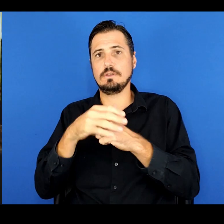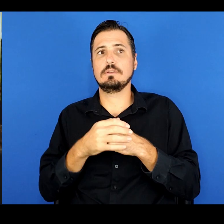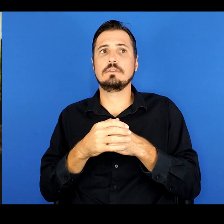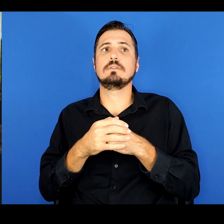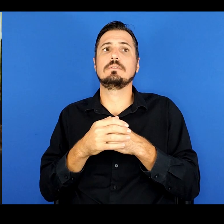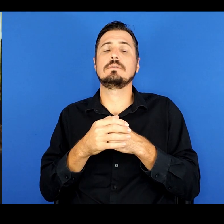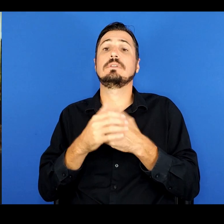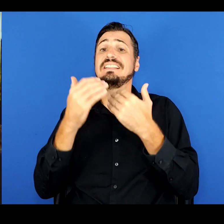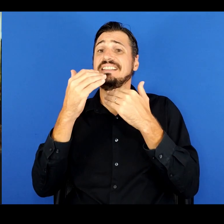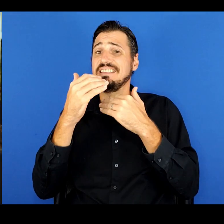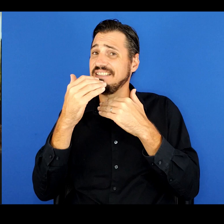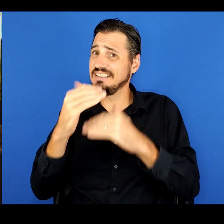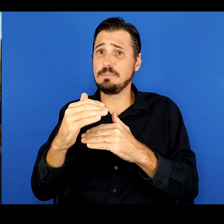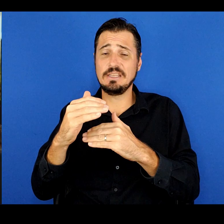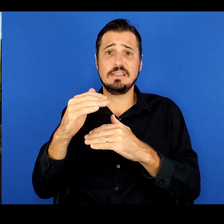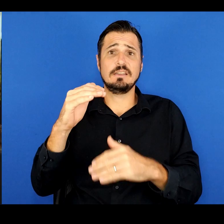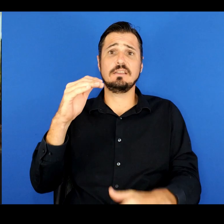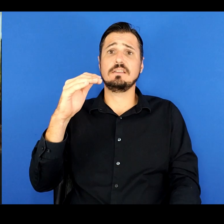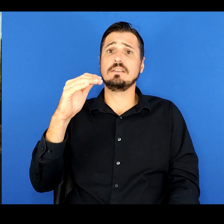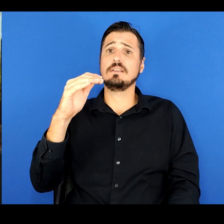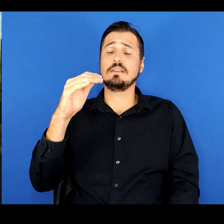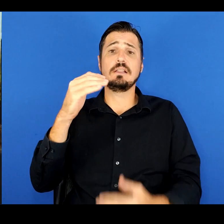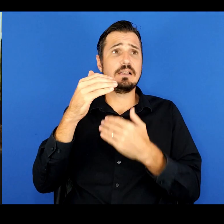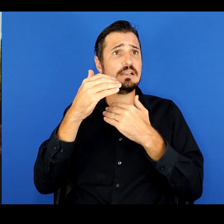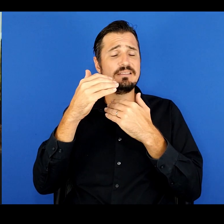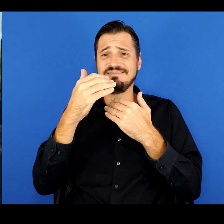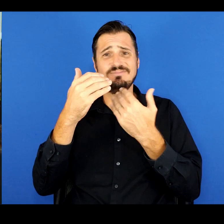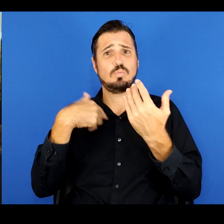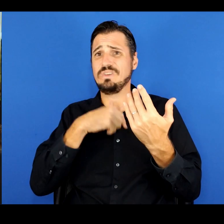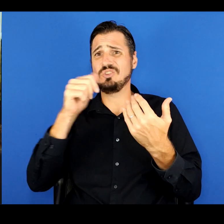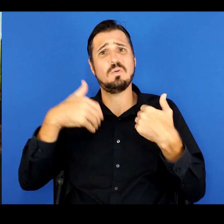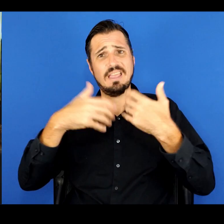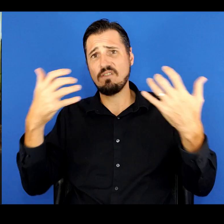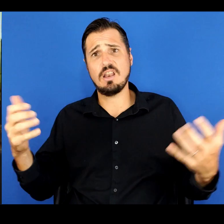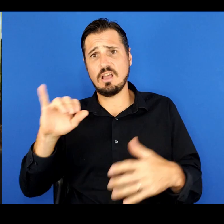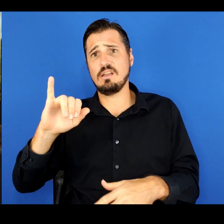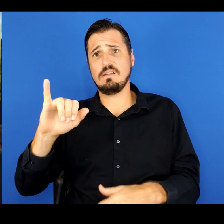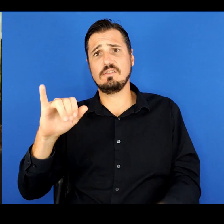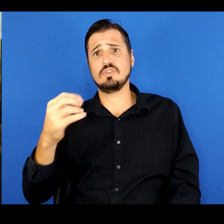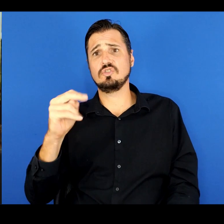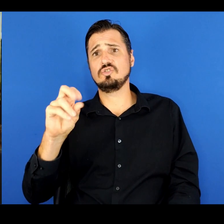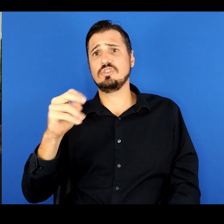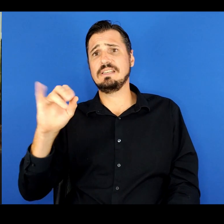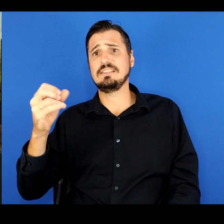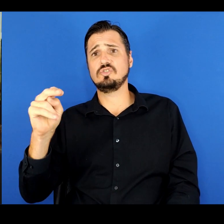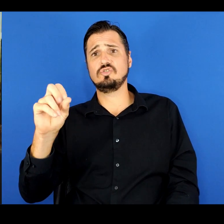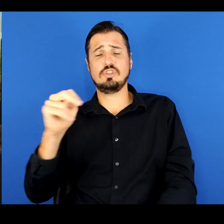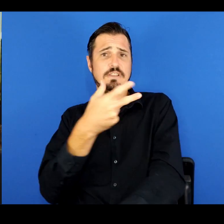Due to limited J&J vaccine supply, the Department of Health does not plan to operate any large J&J clinics at this